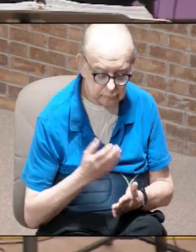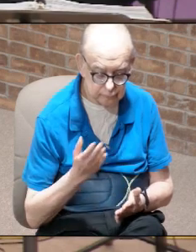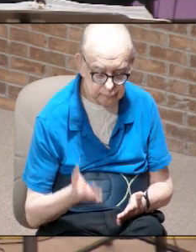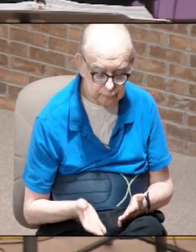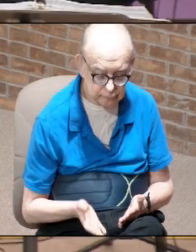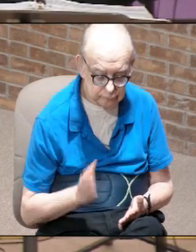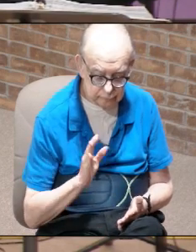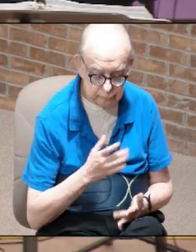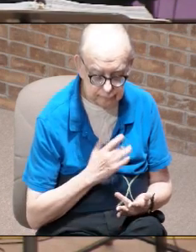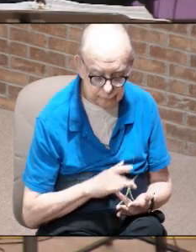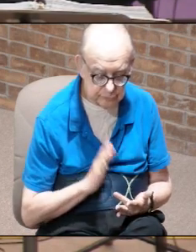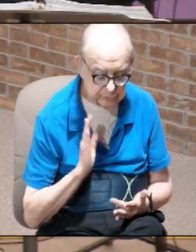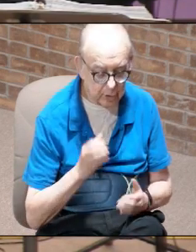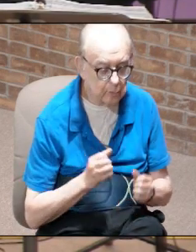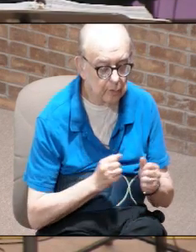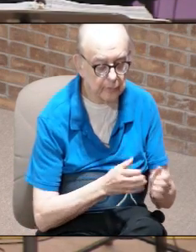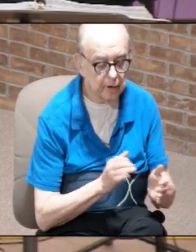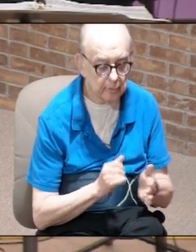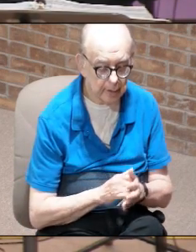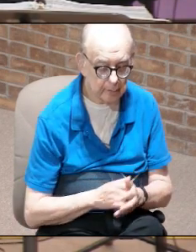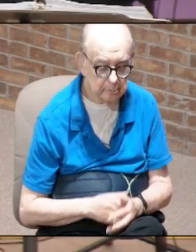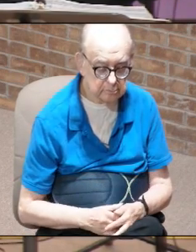is, your heart will follow.